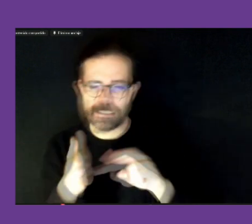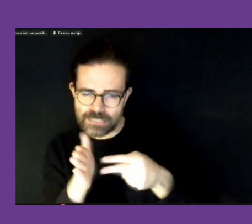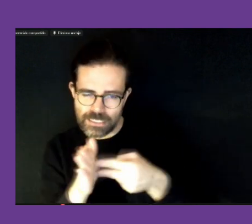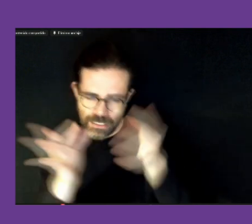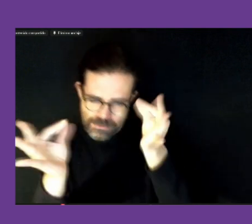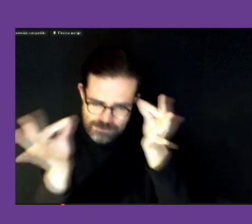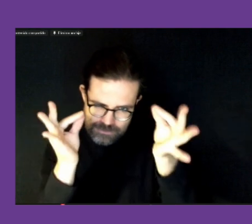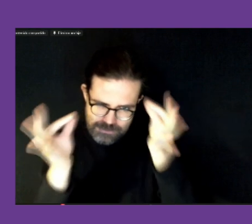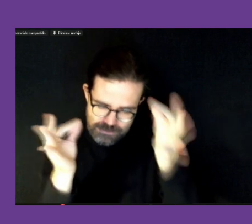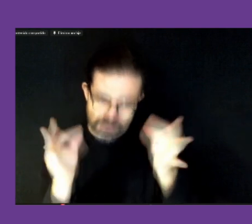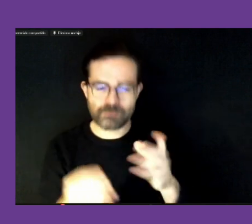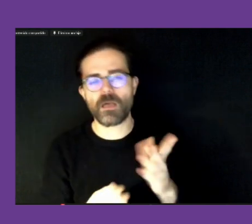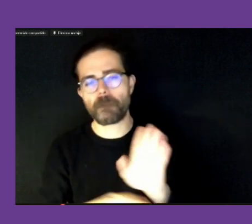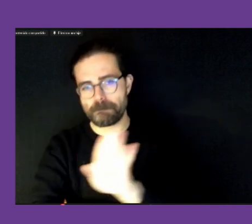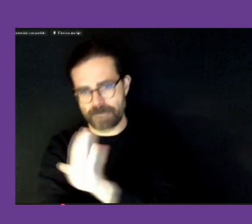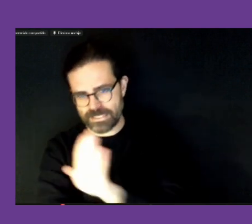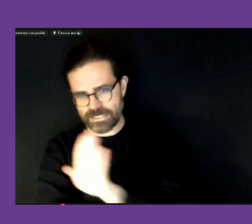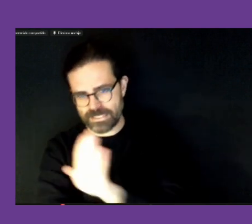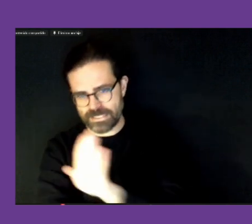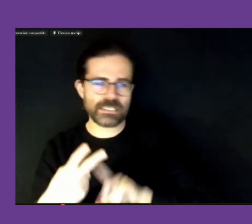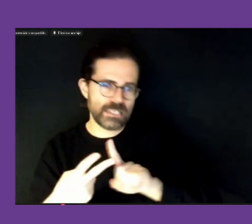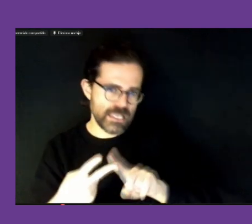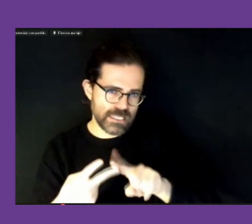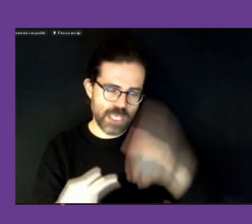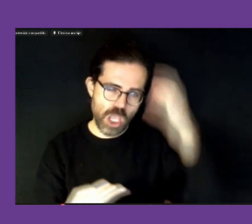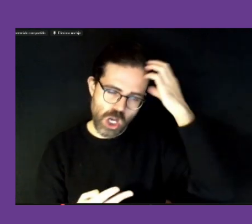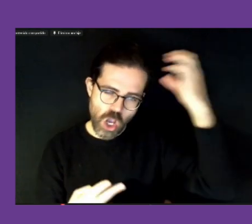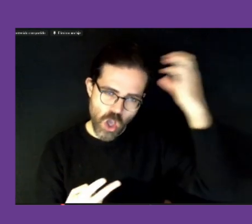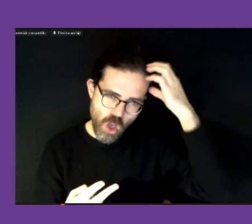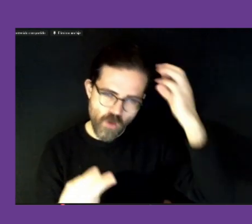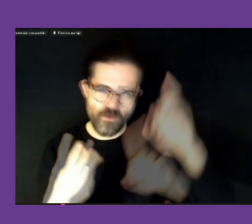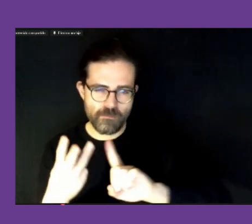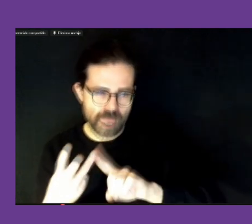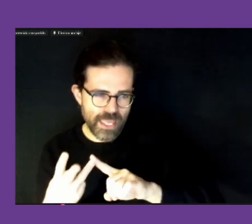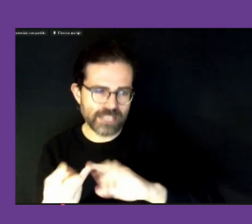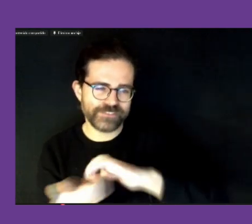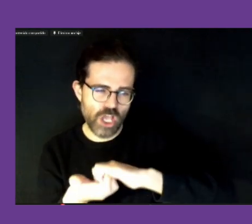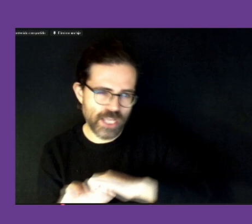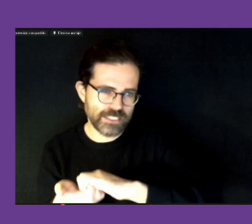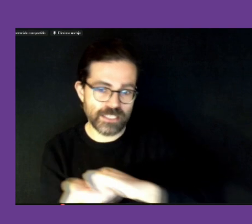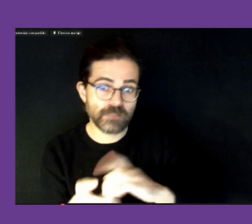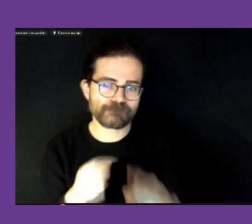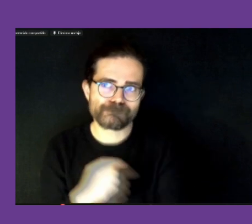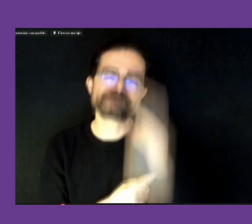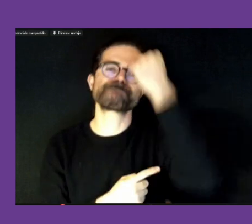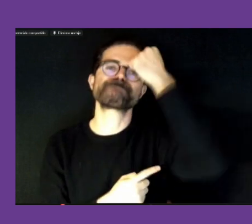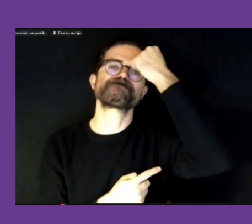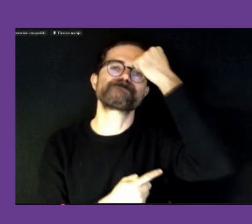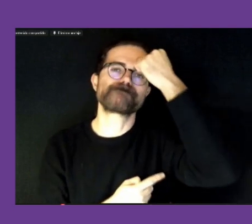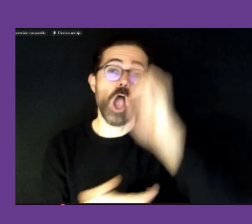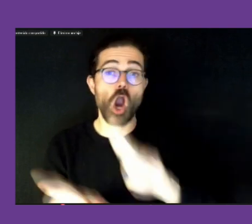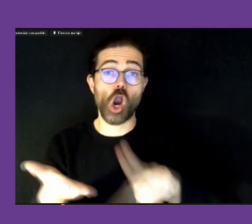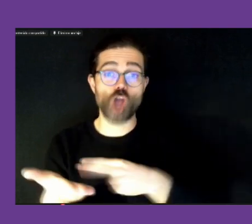public administrations, any organizations can actually take into consideration in their contracts, for example,